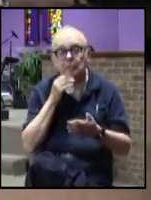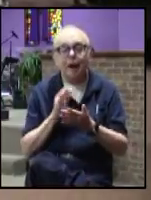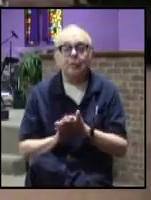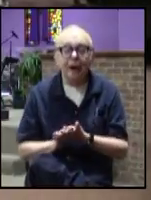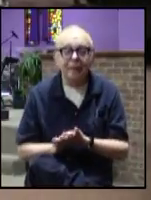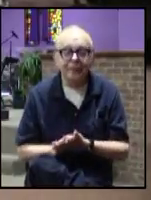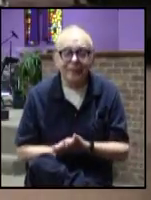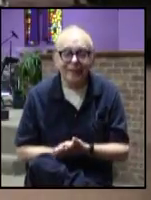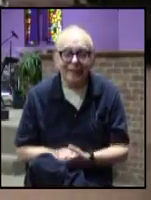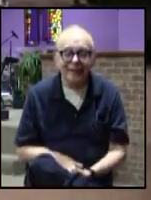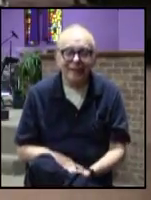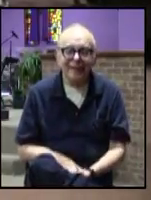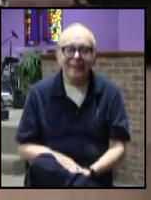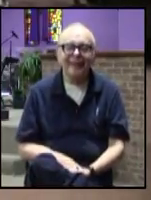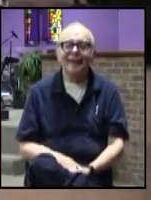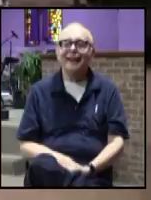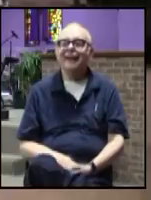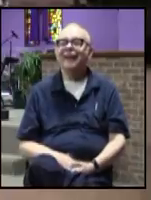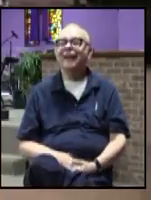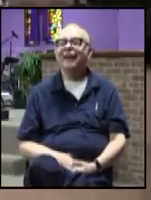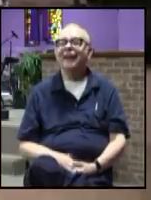My wife.